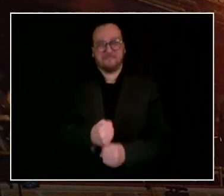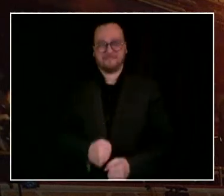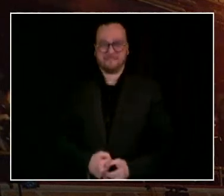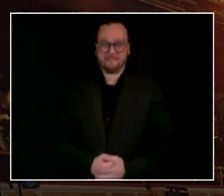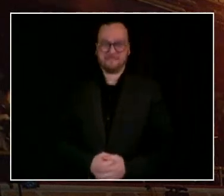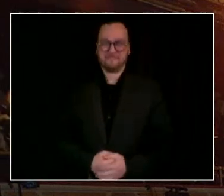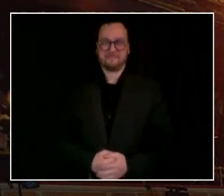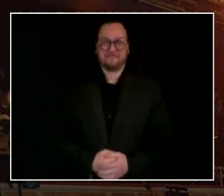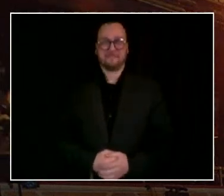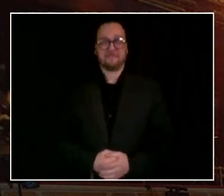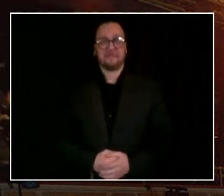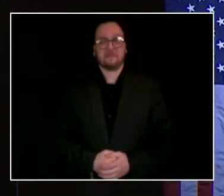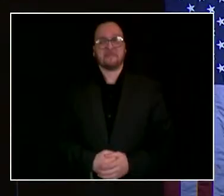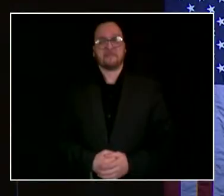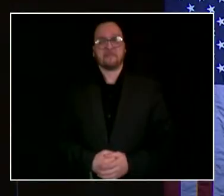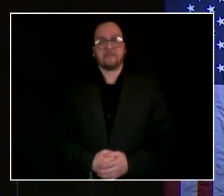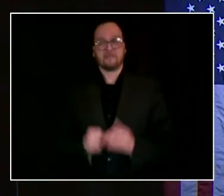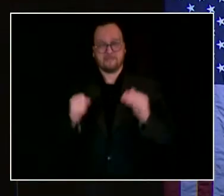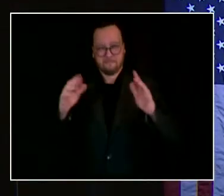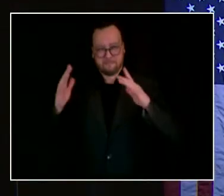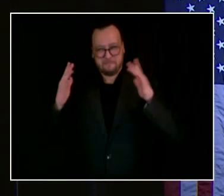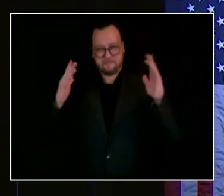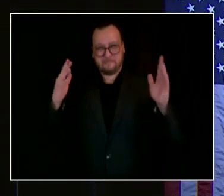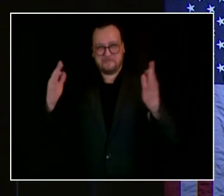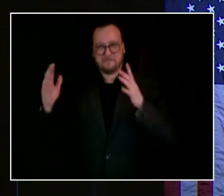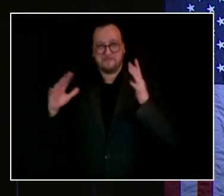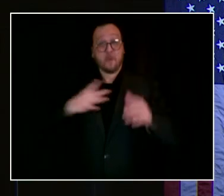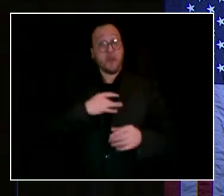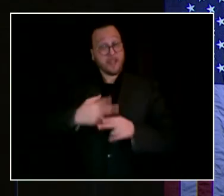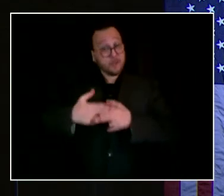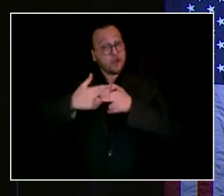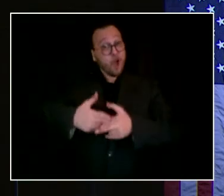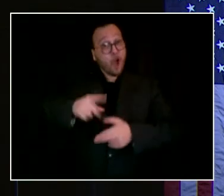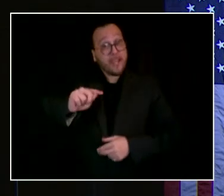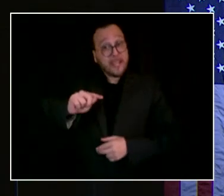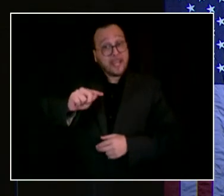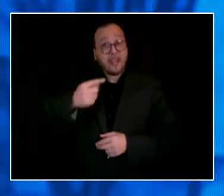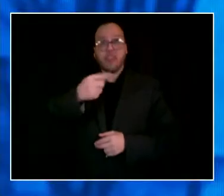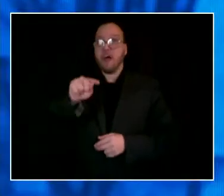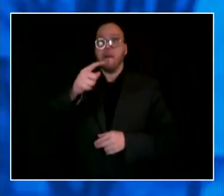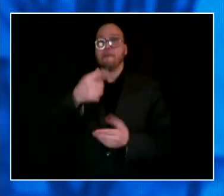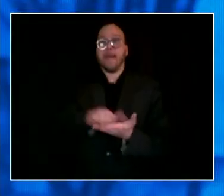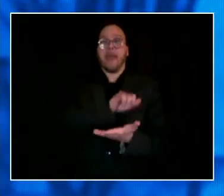We like to call it the Manhattan Plan.